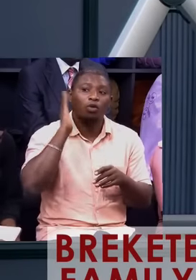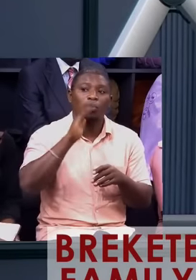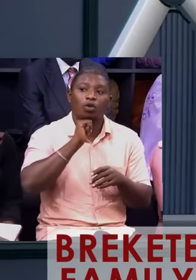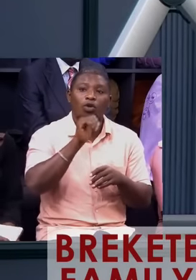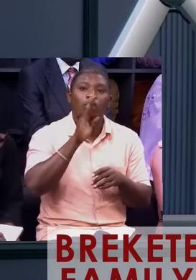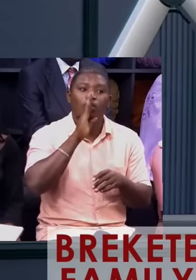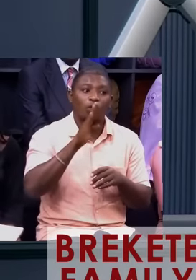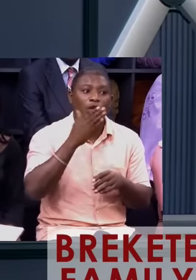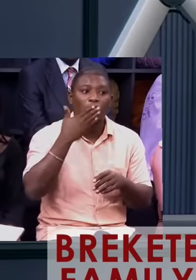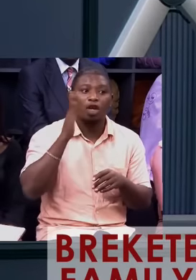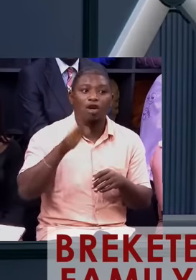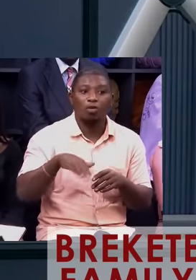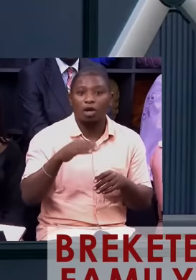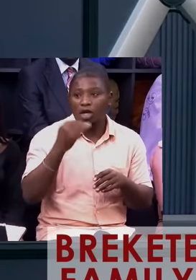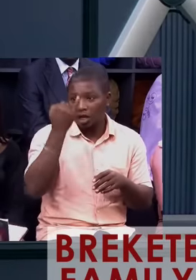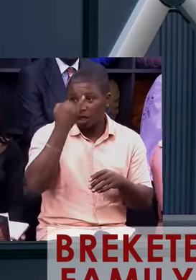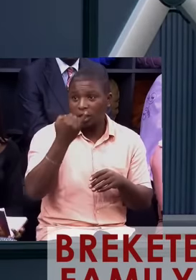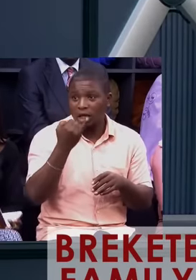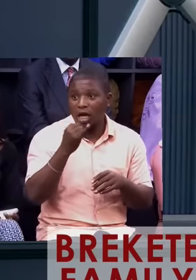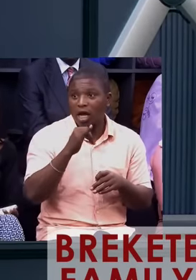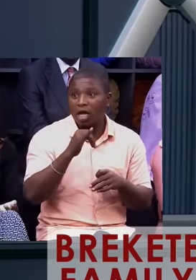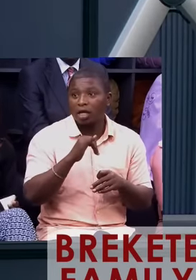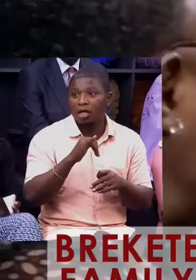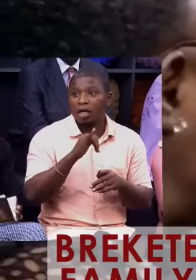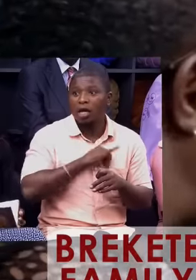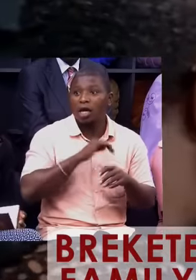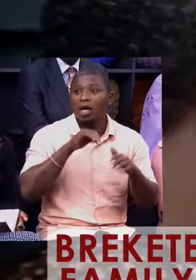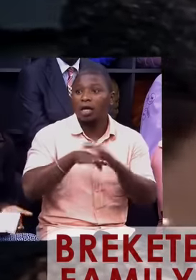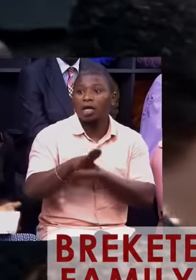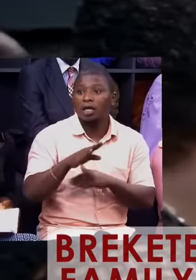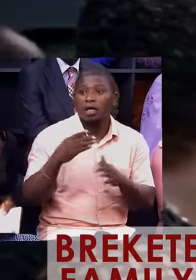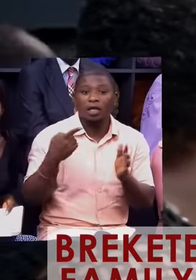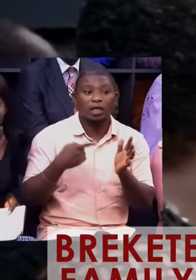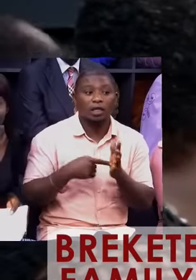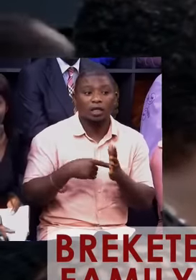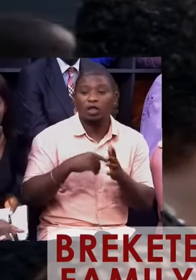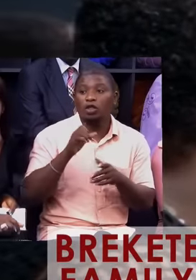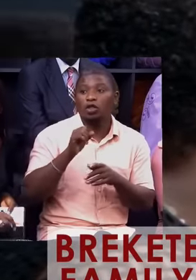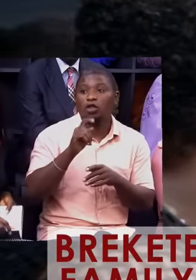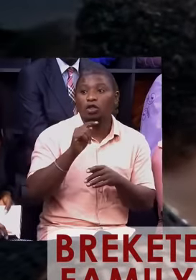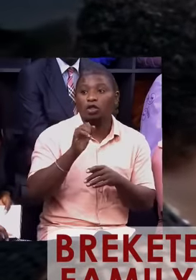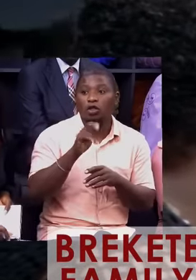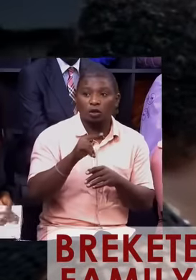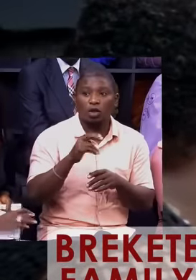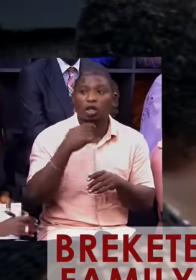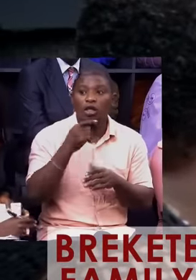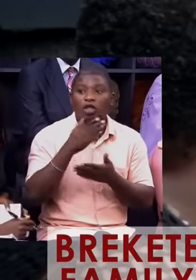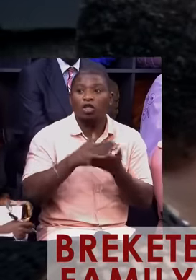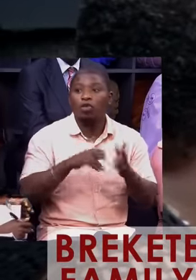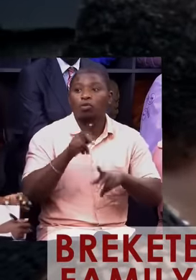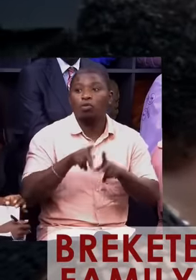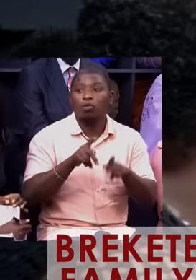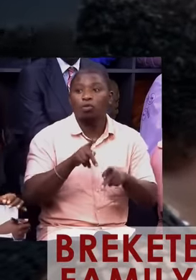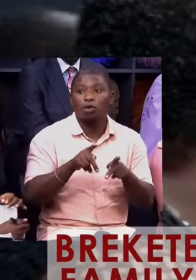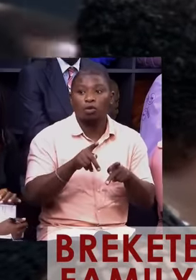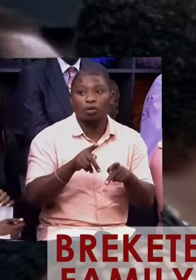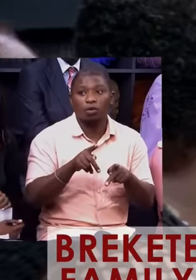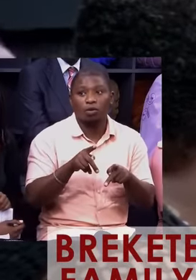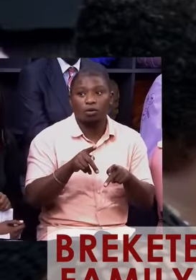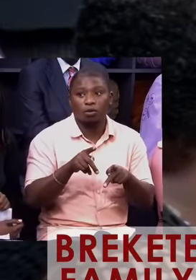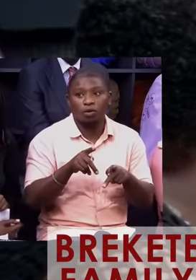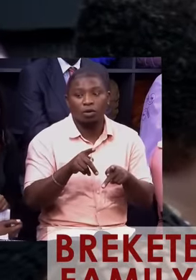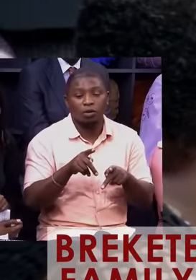idea I enter this studio now I say people too much for this studio some people need to be removed and me I still